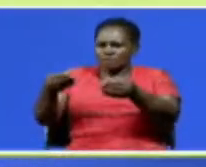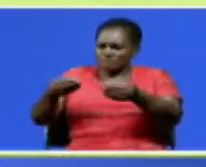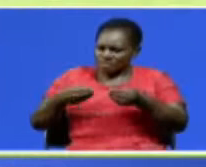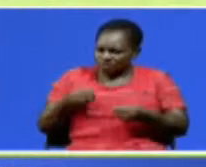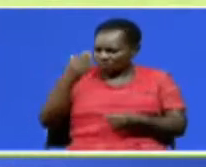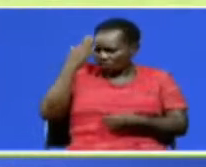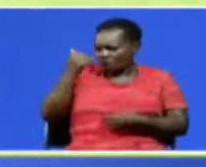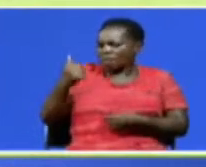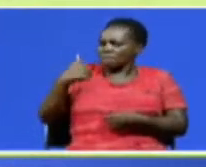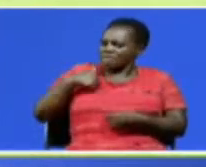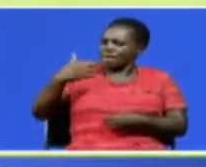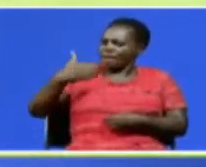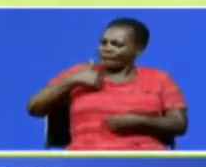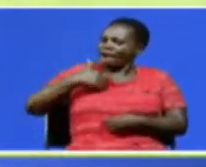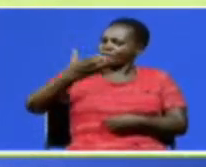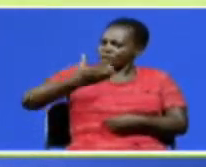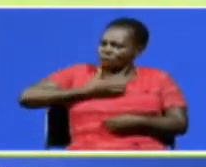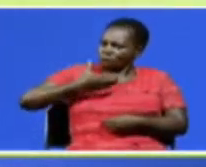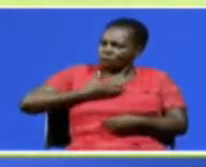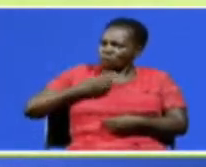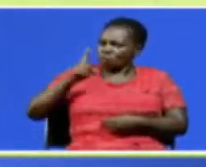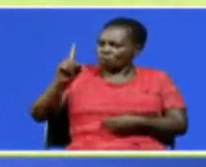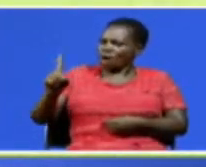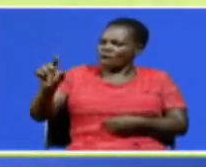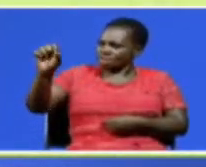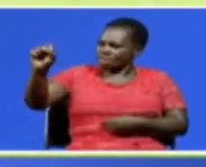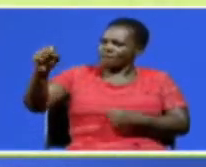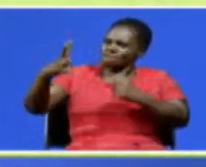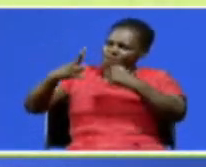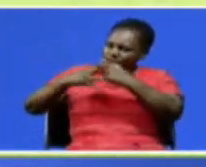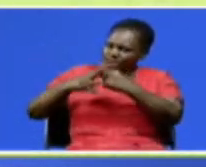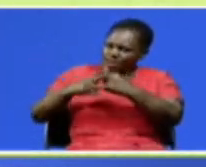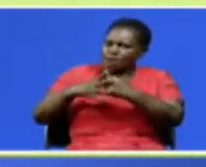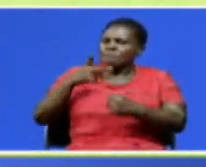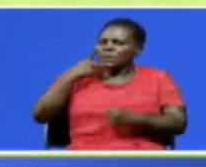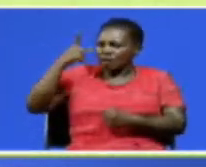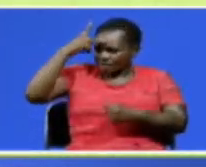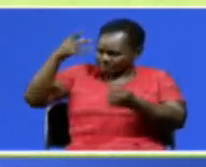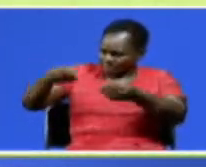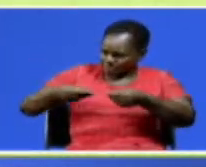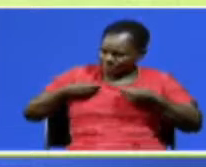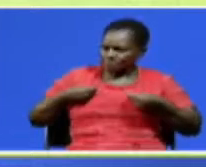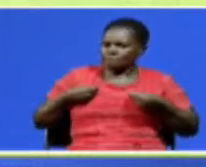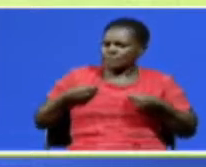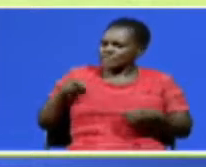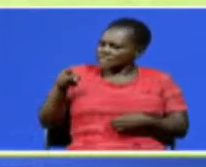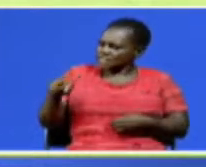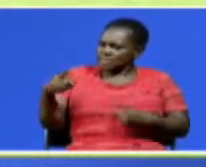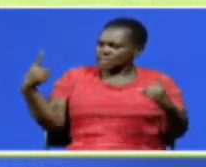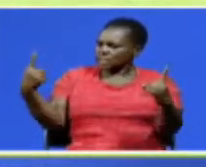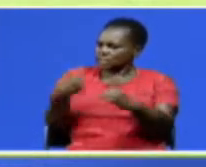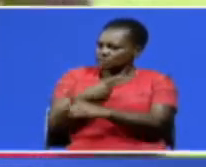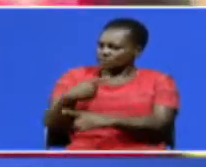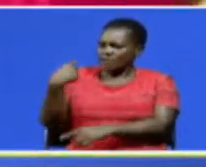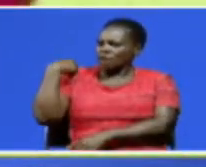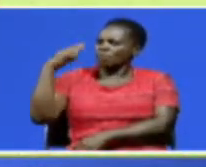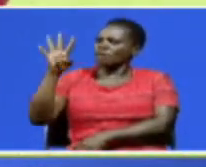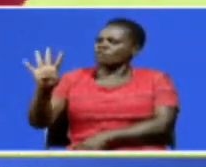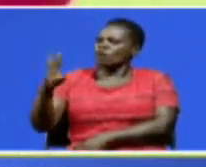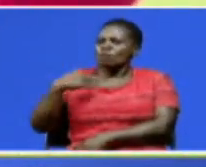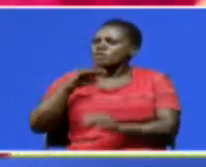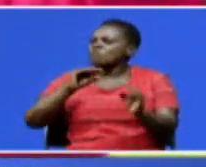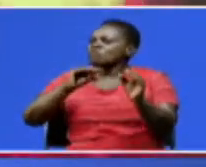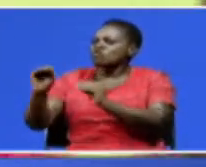nini na yangu iko? Yangu ni 159 yenye niliwachiwa na mama yangu. Hii ni namba 4. Wananipeleka kwa